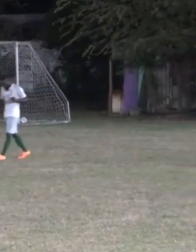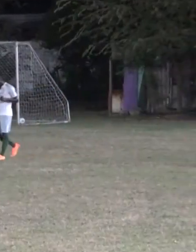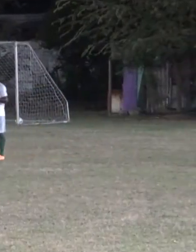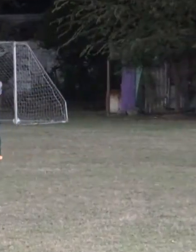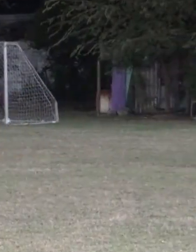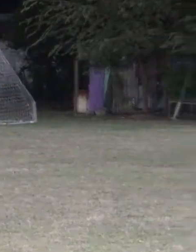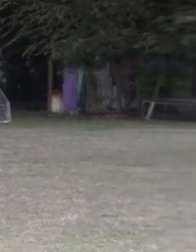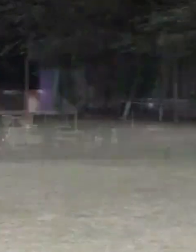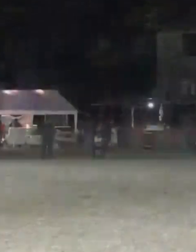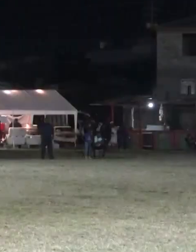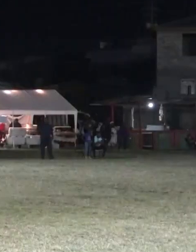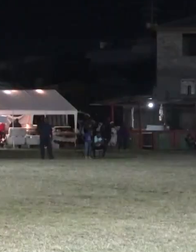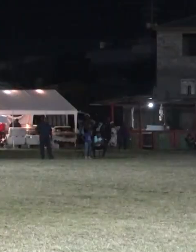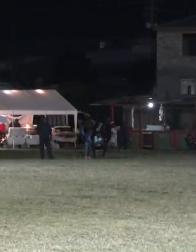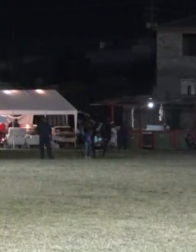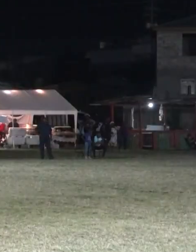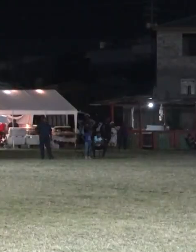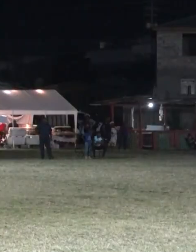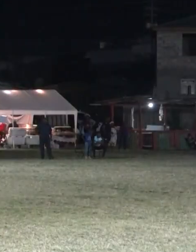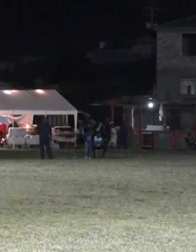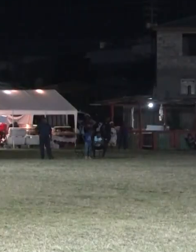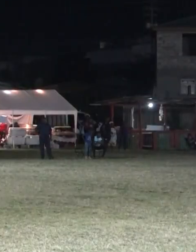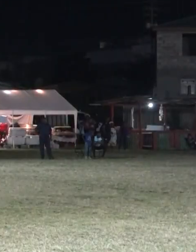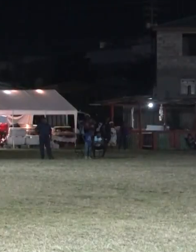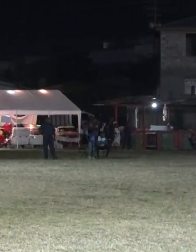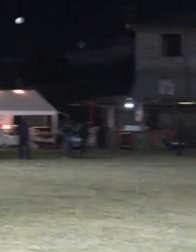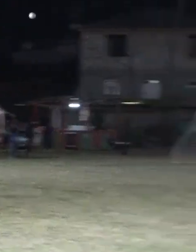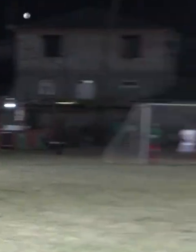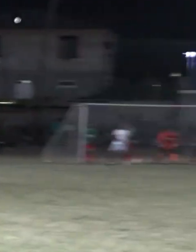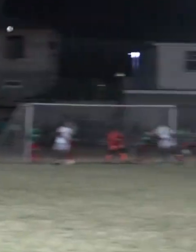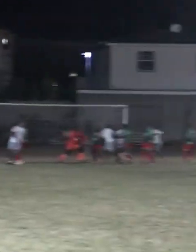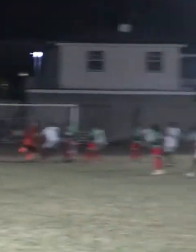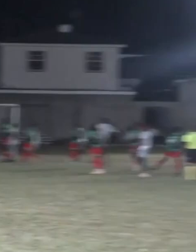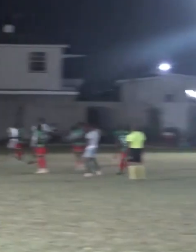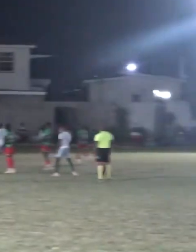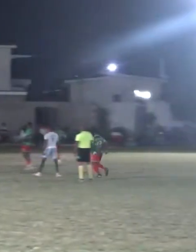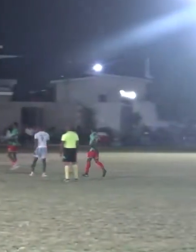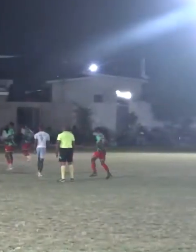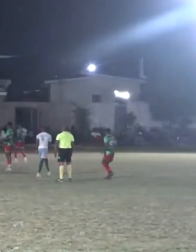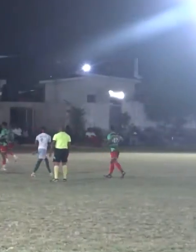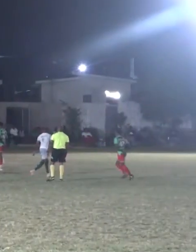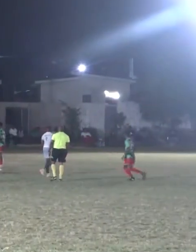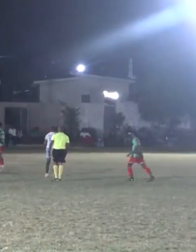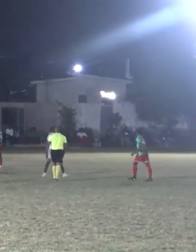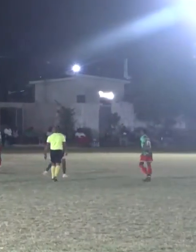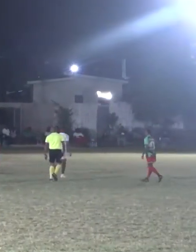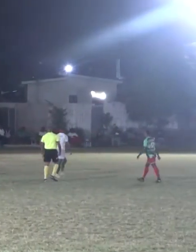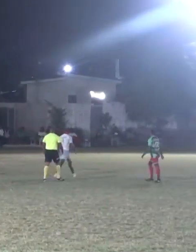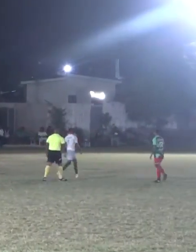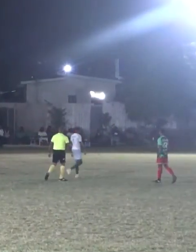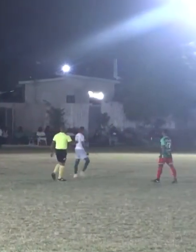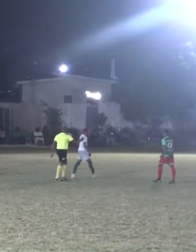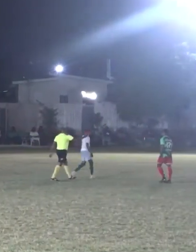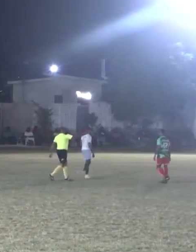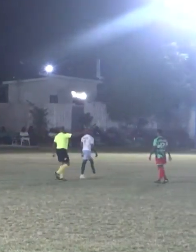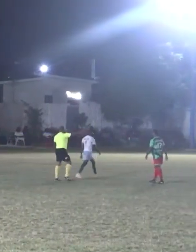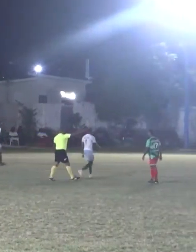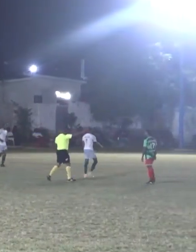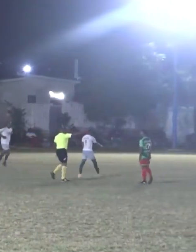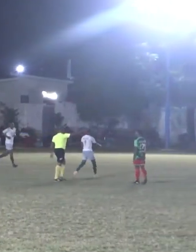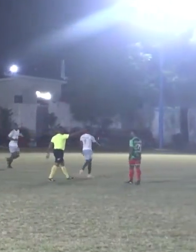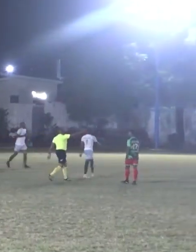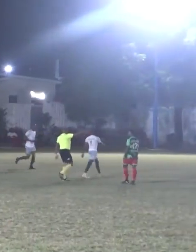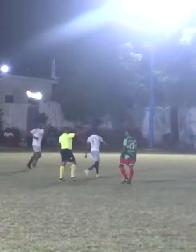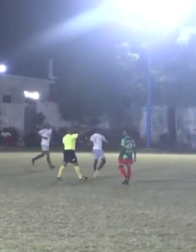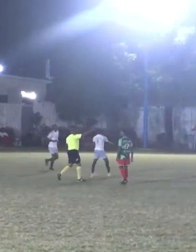it 2-1. Into the second, and Shaquille Short wasted no time in joining the party. The cross comes in and he has the final say